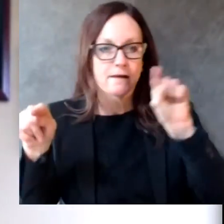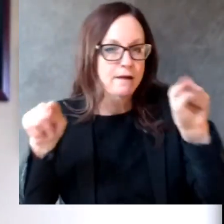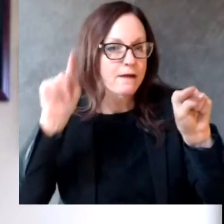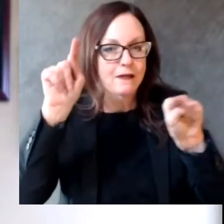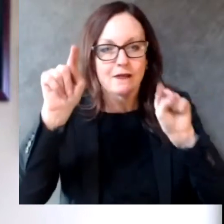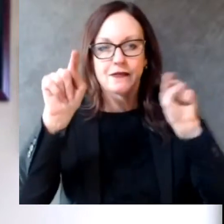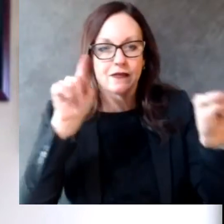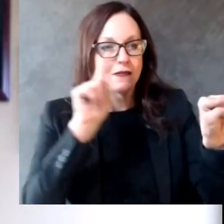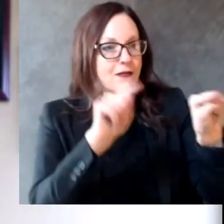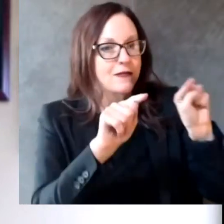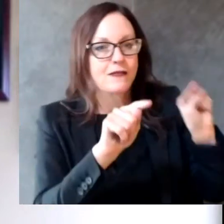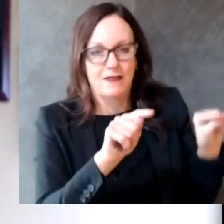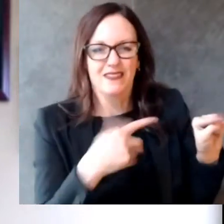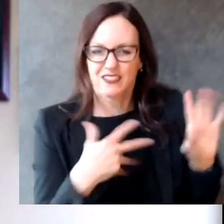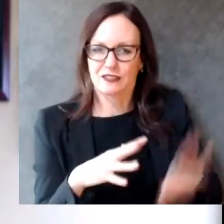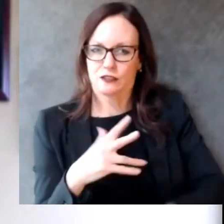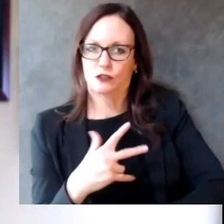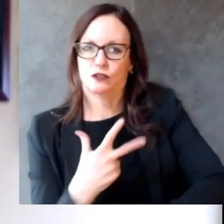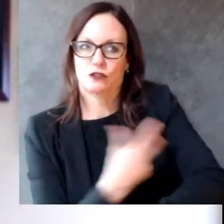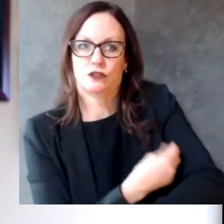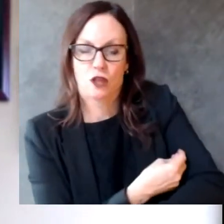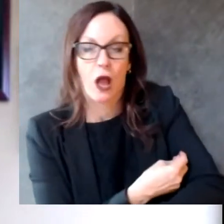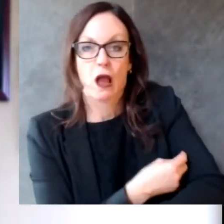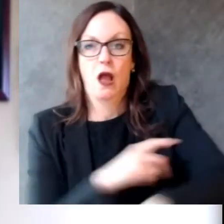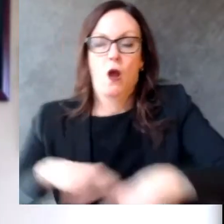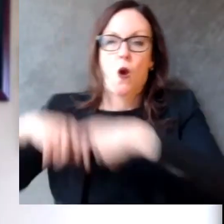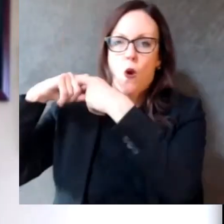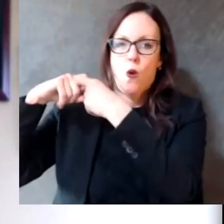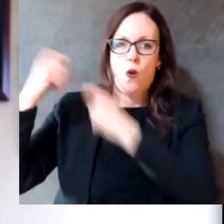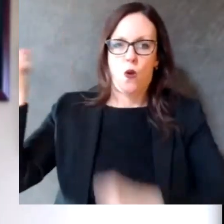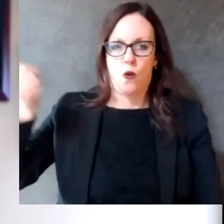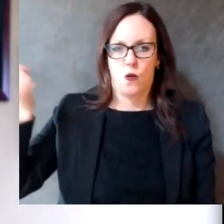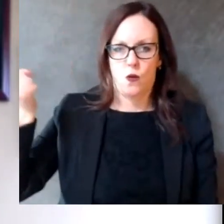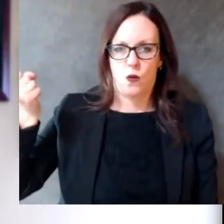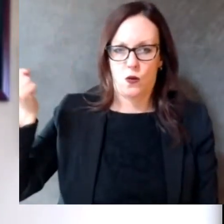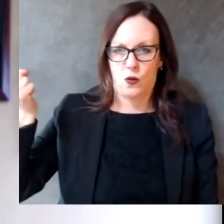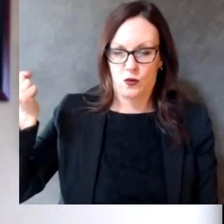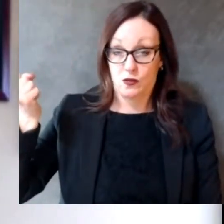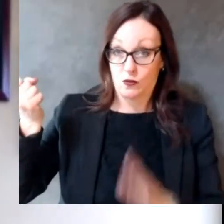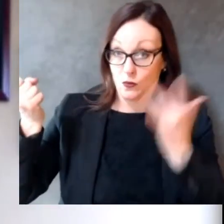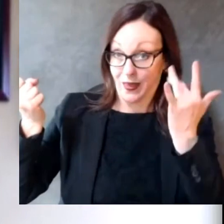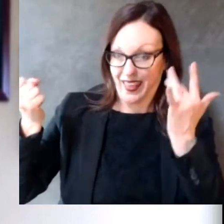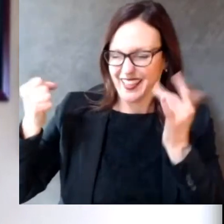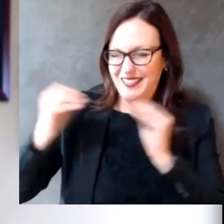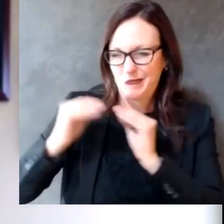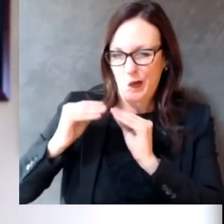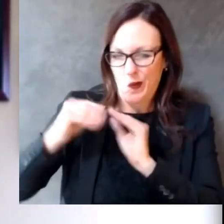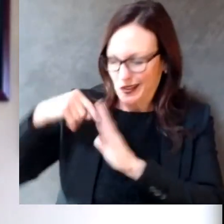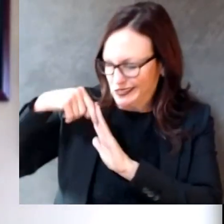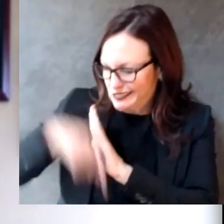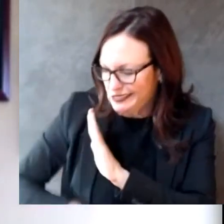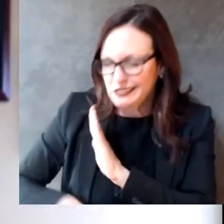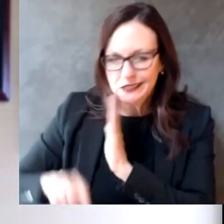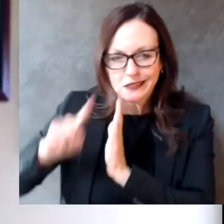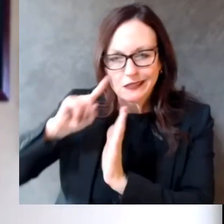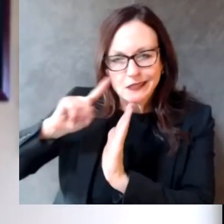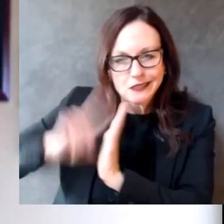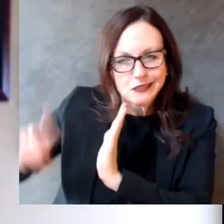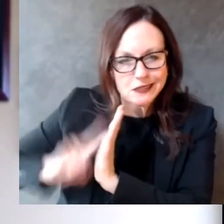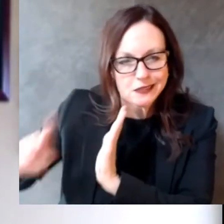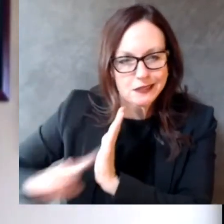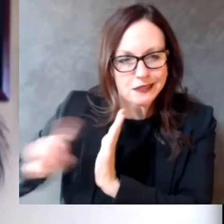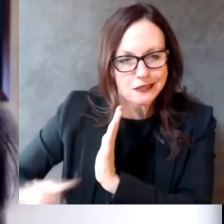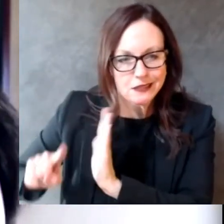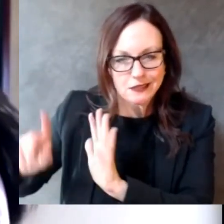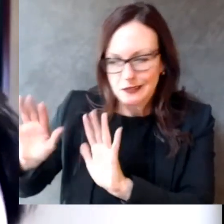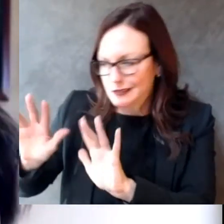for a thorough synthesis of the available evidence, communication of the risk to important